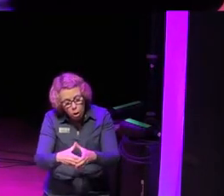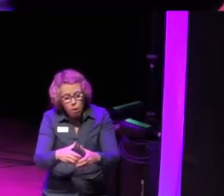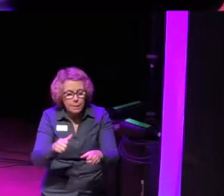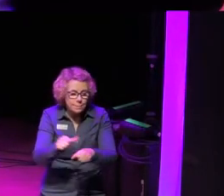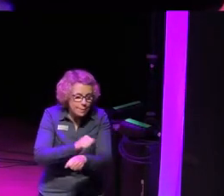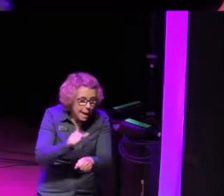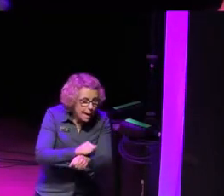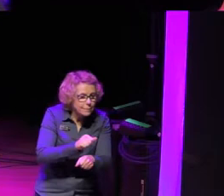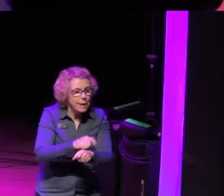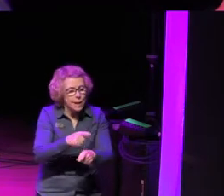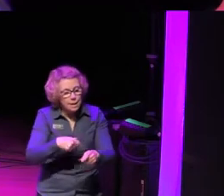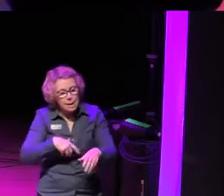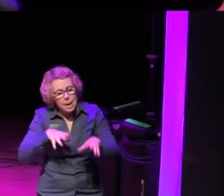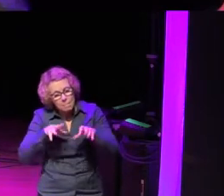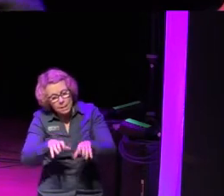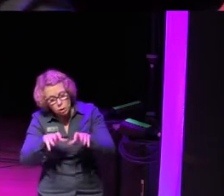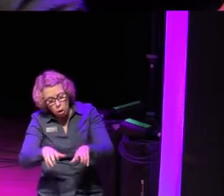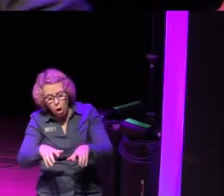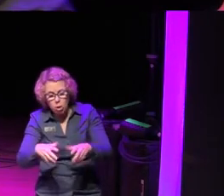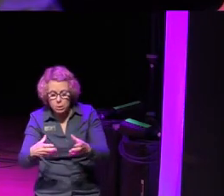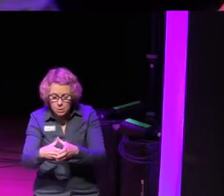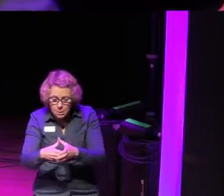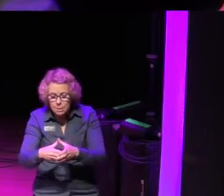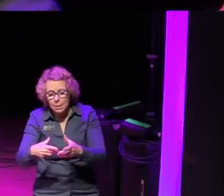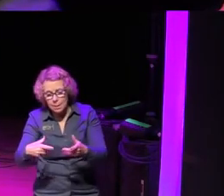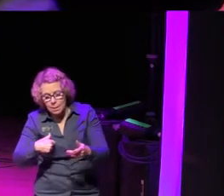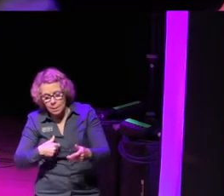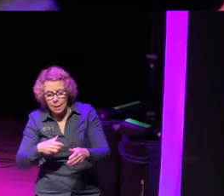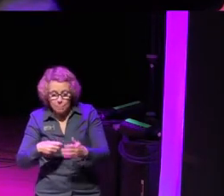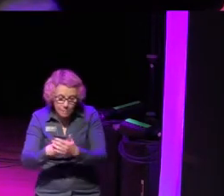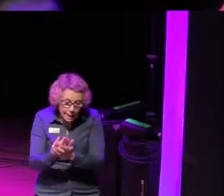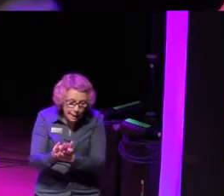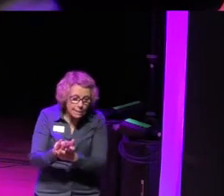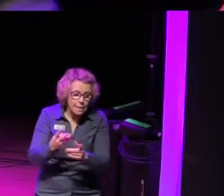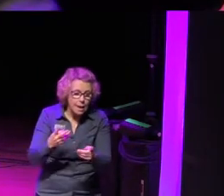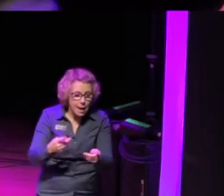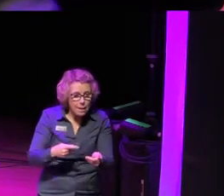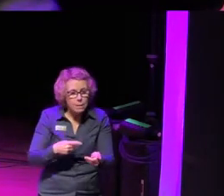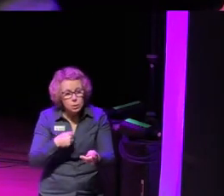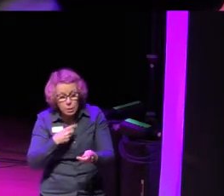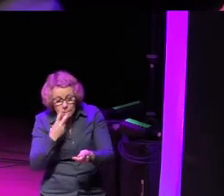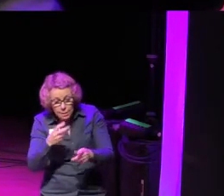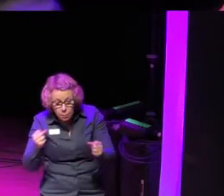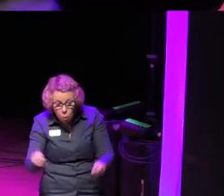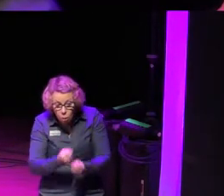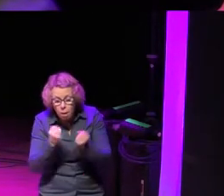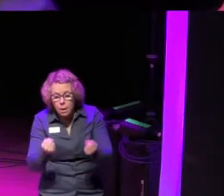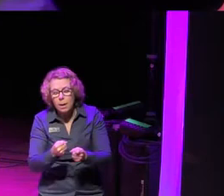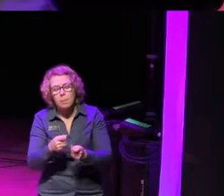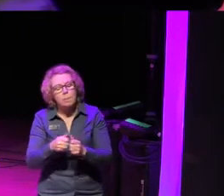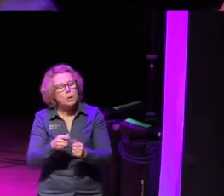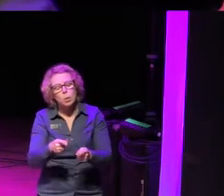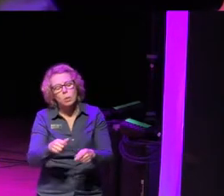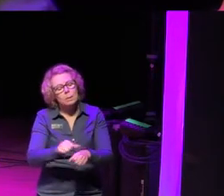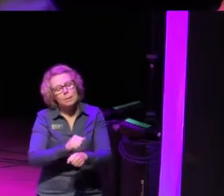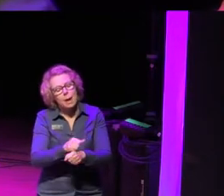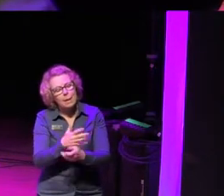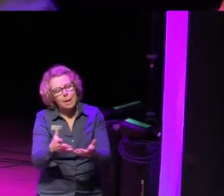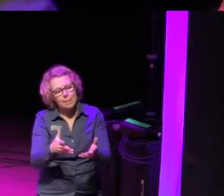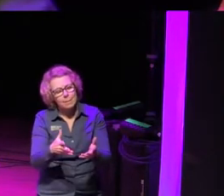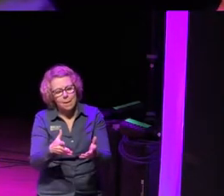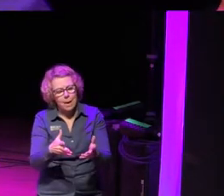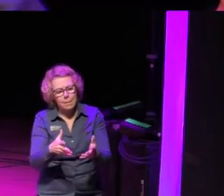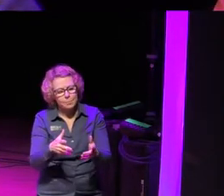referees, the massaging team, the media that is going to look at the game, but you don't train the